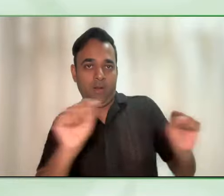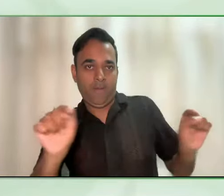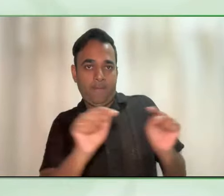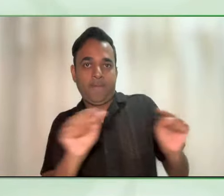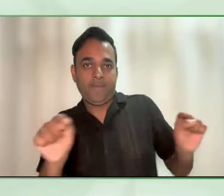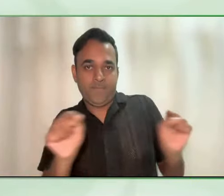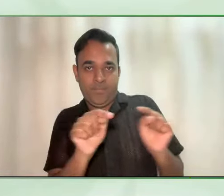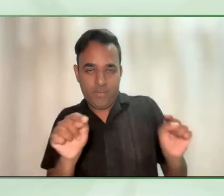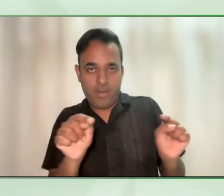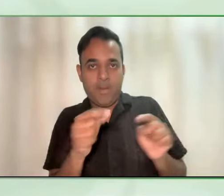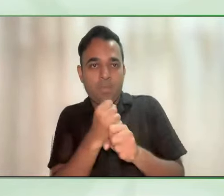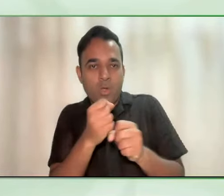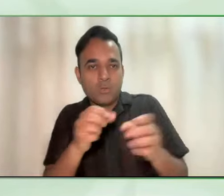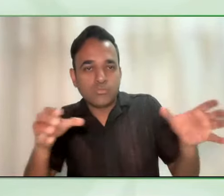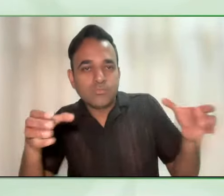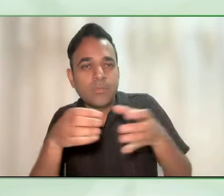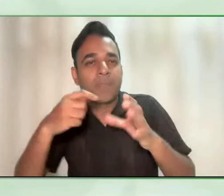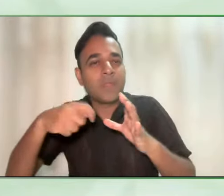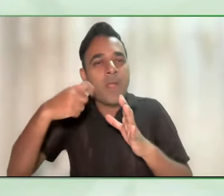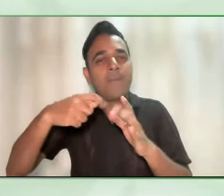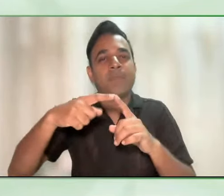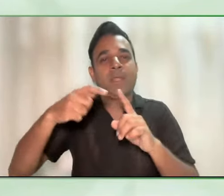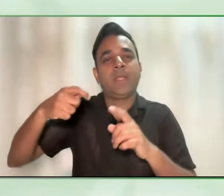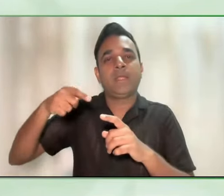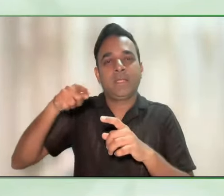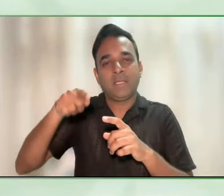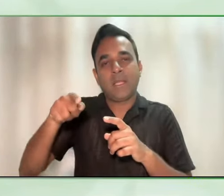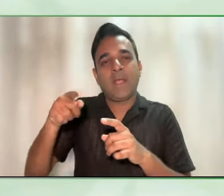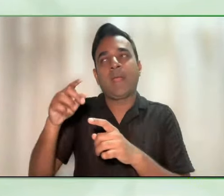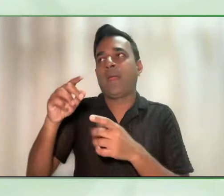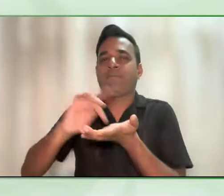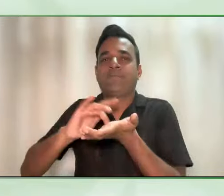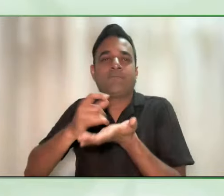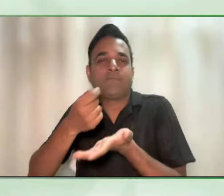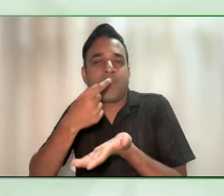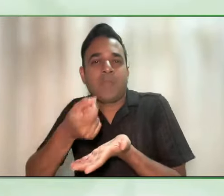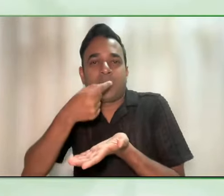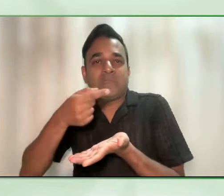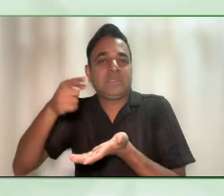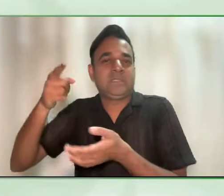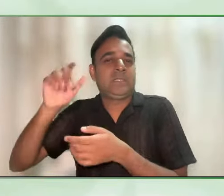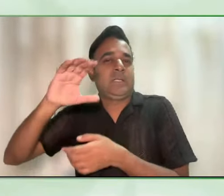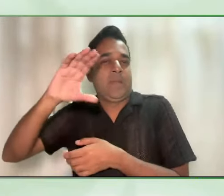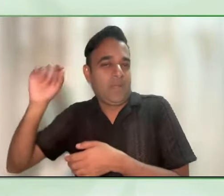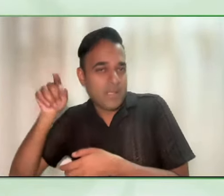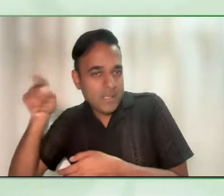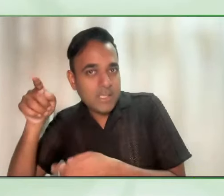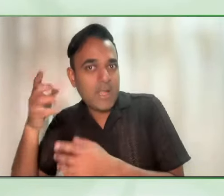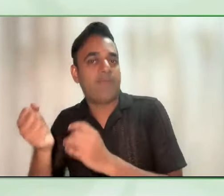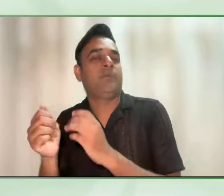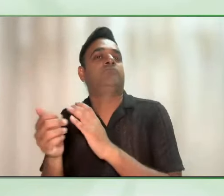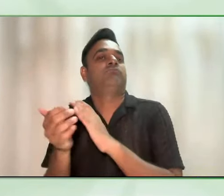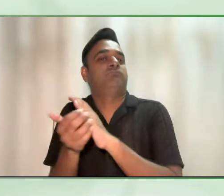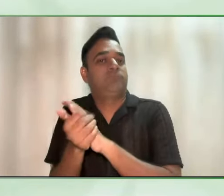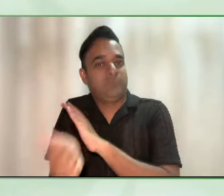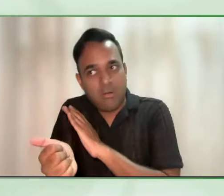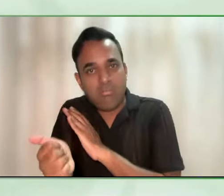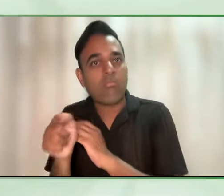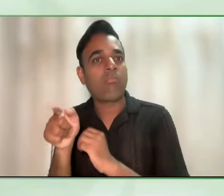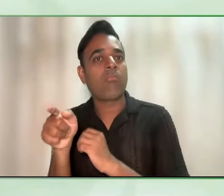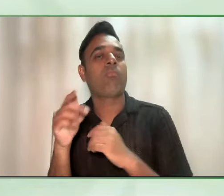Noemi, I know that your center in Italy is leading on an important regional project on boosting